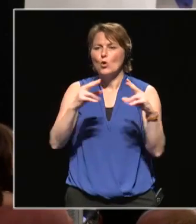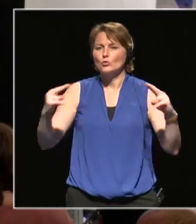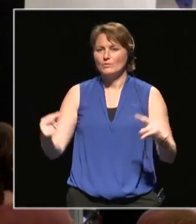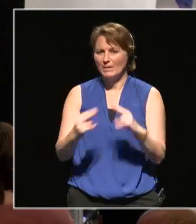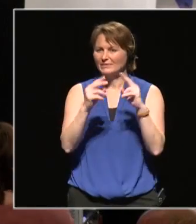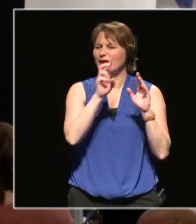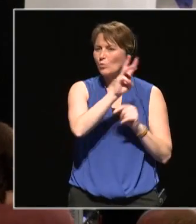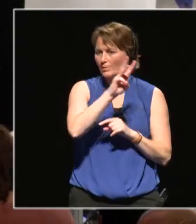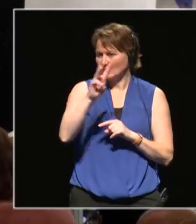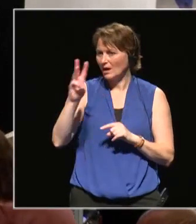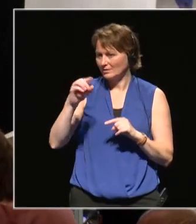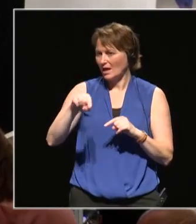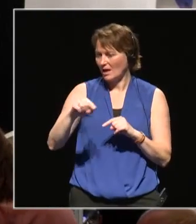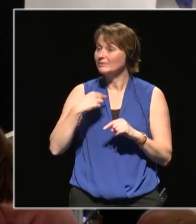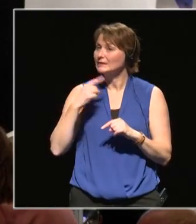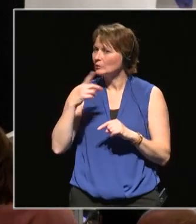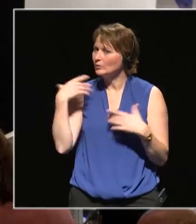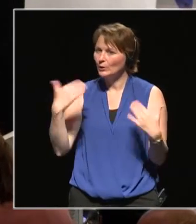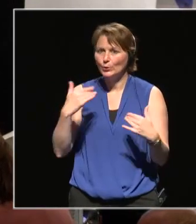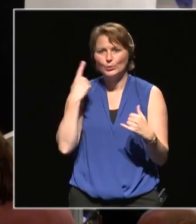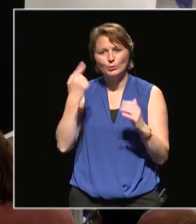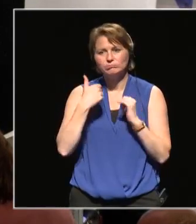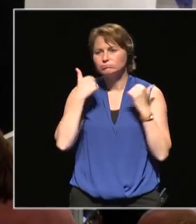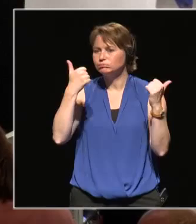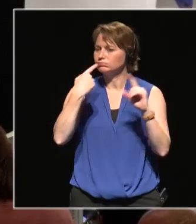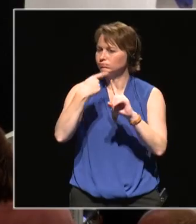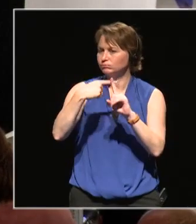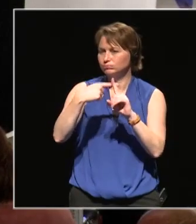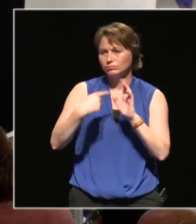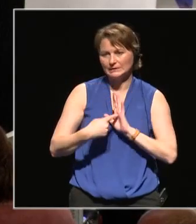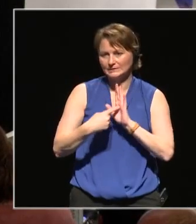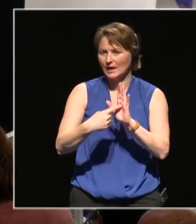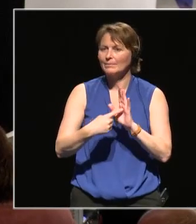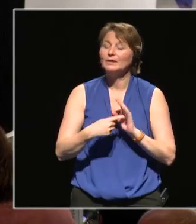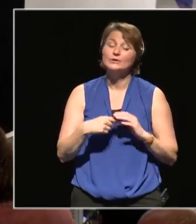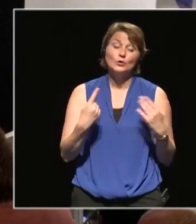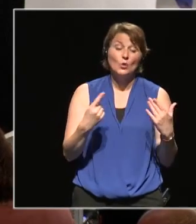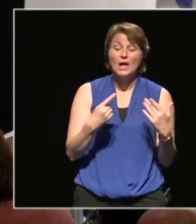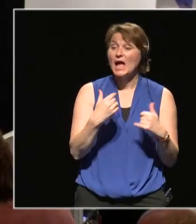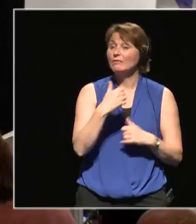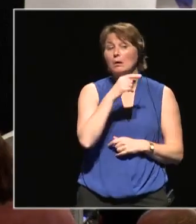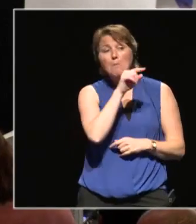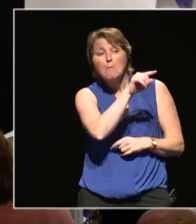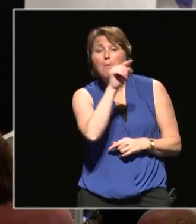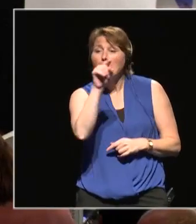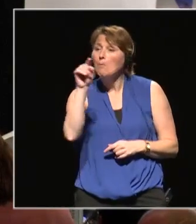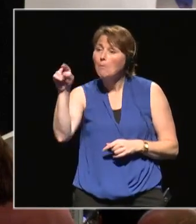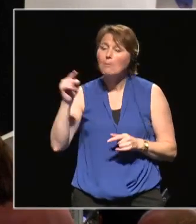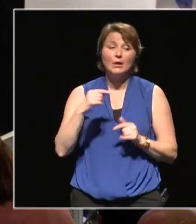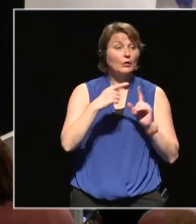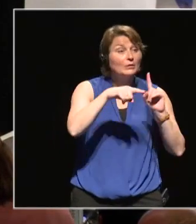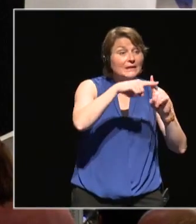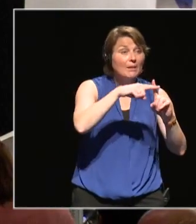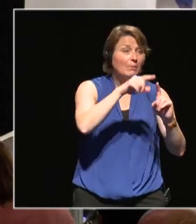website. And I would like to highlight just the example of how you can go from some good examples that are happening across our